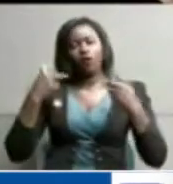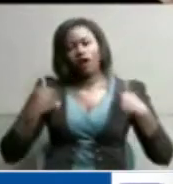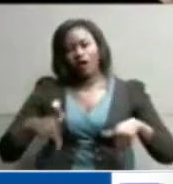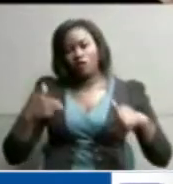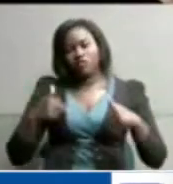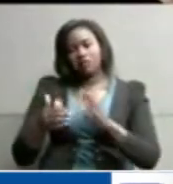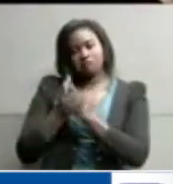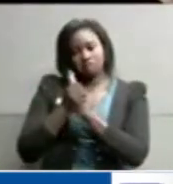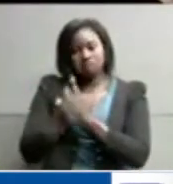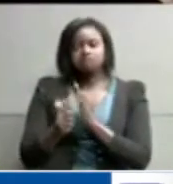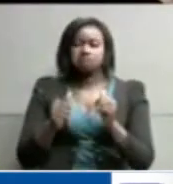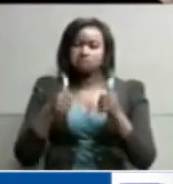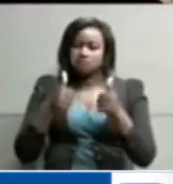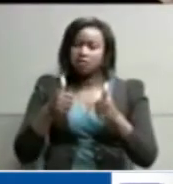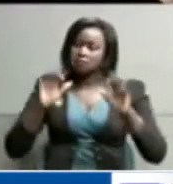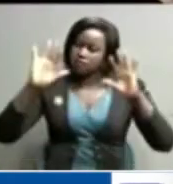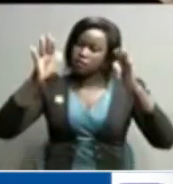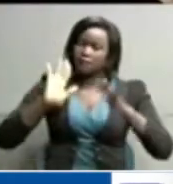Your system